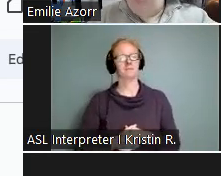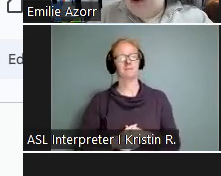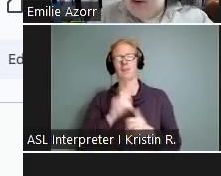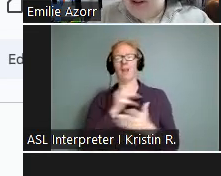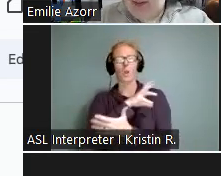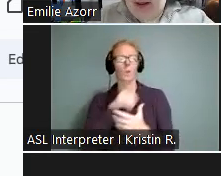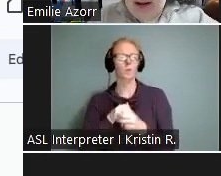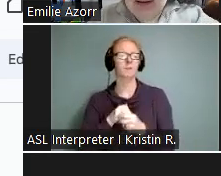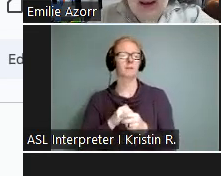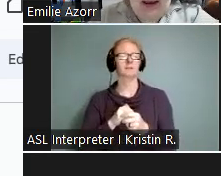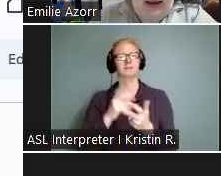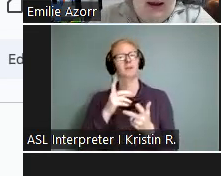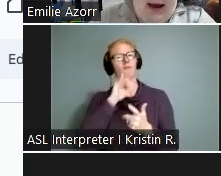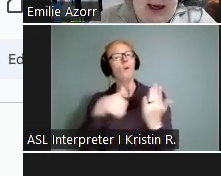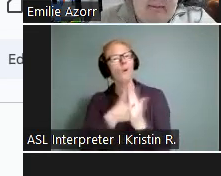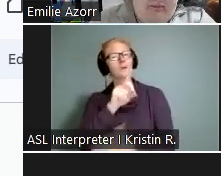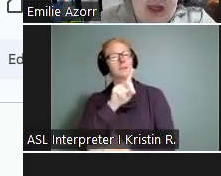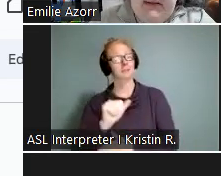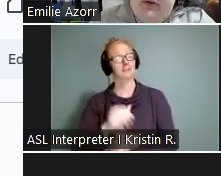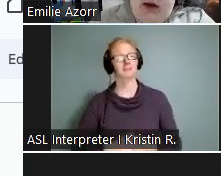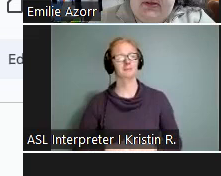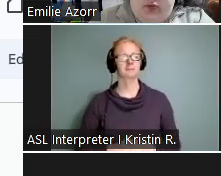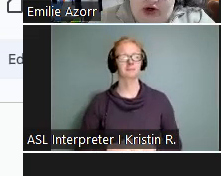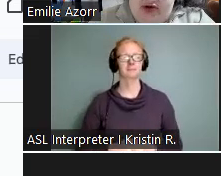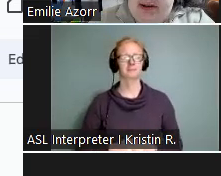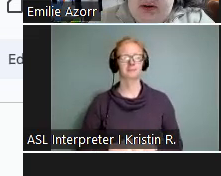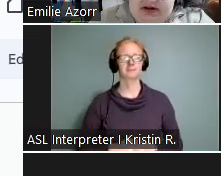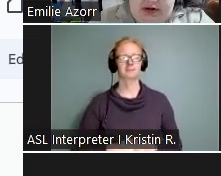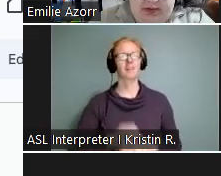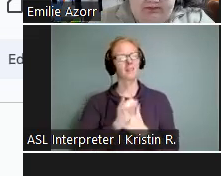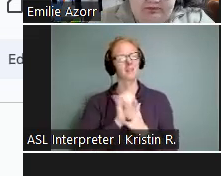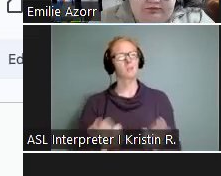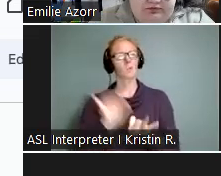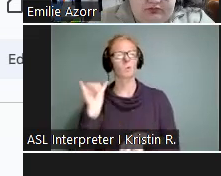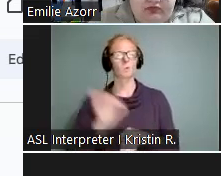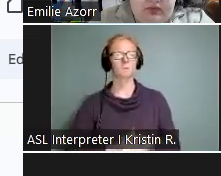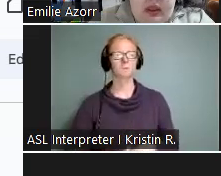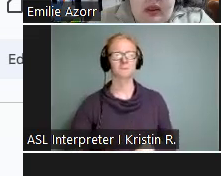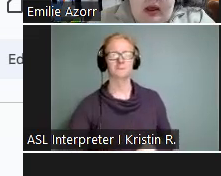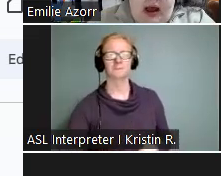of all folks with disabilities. And so that was important to us to include.